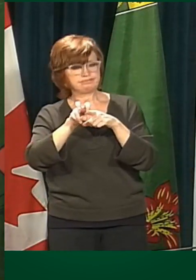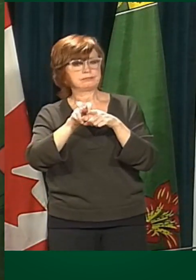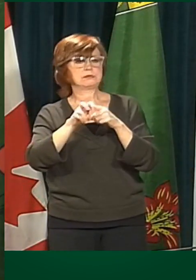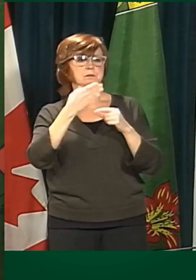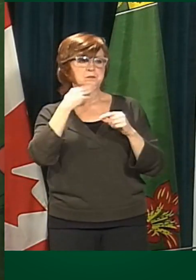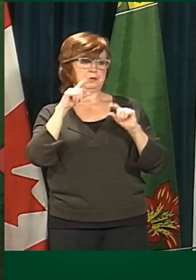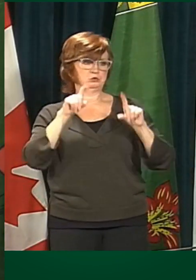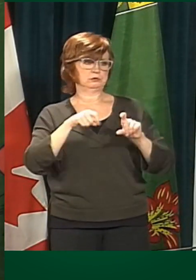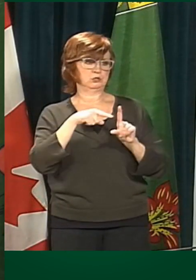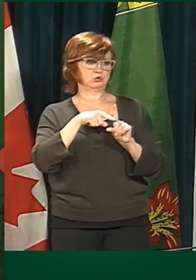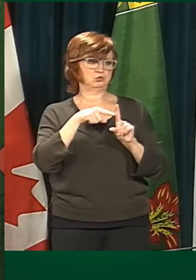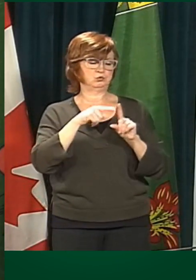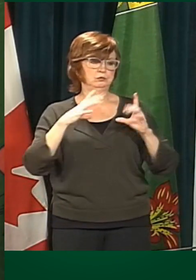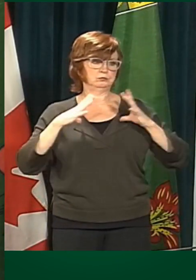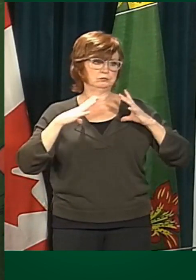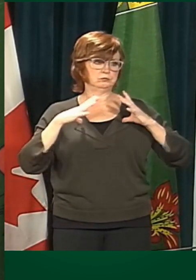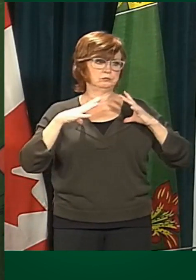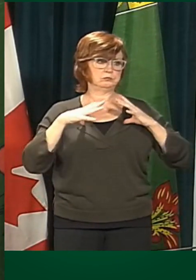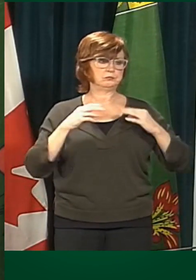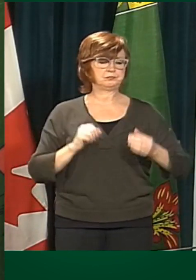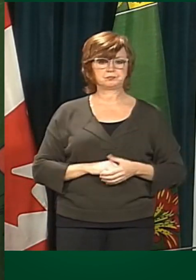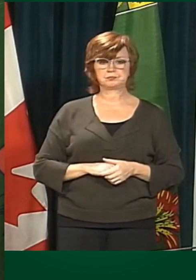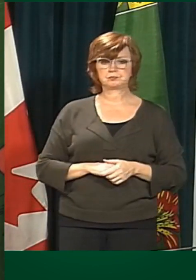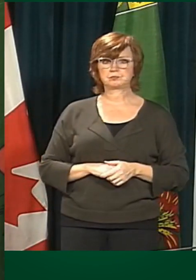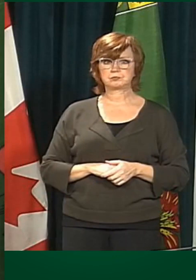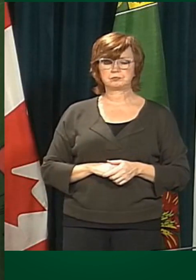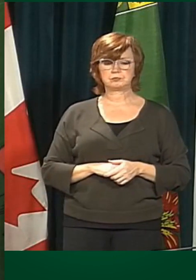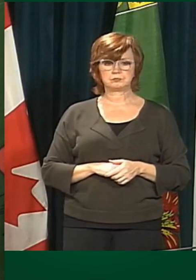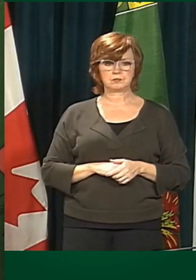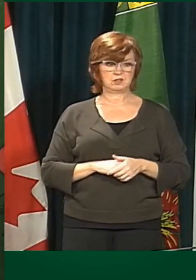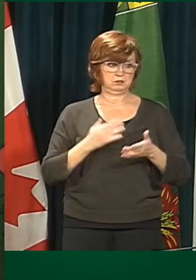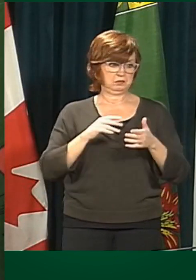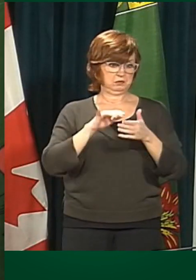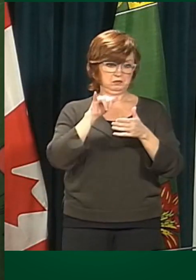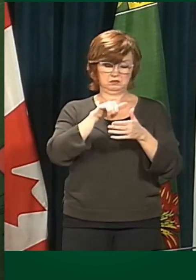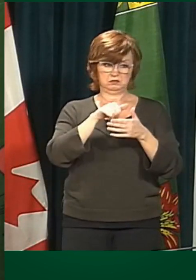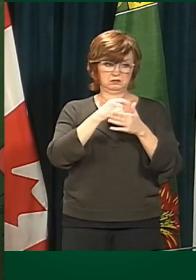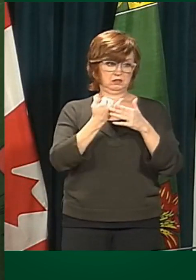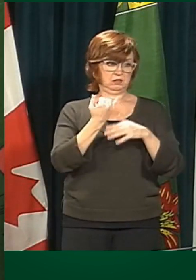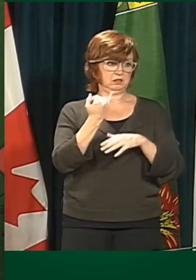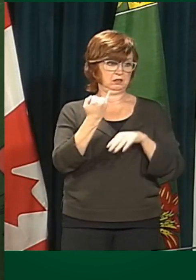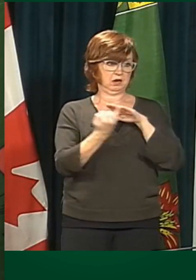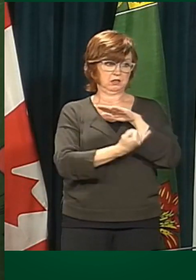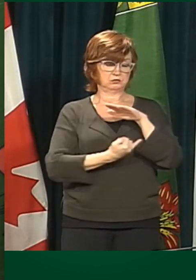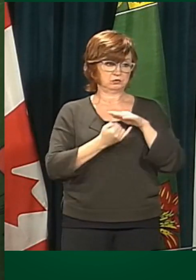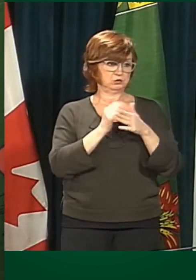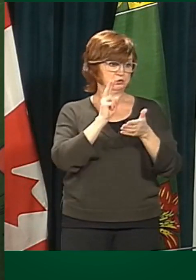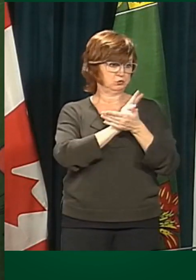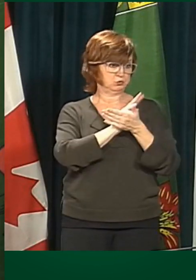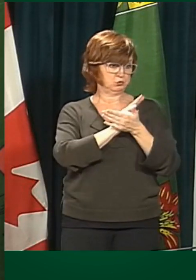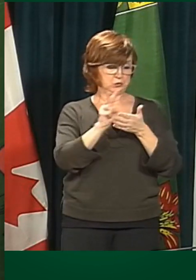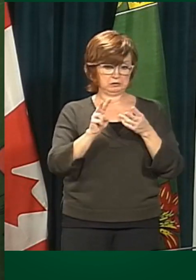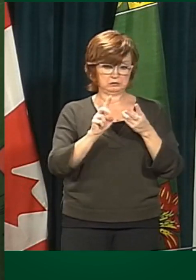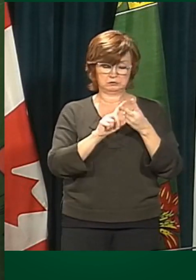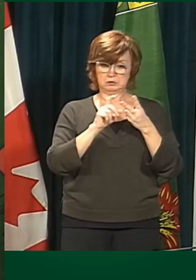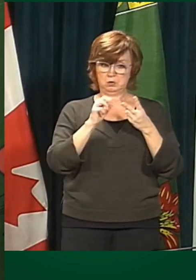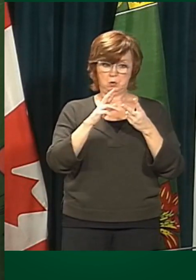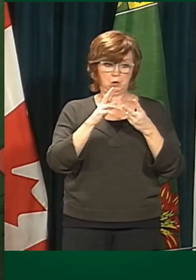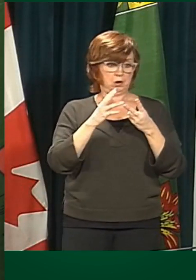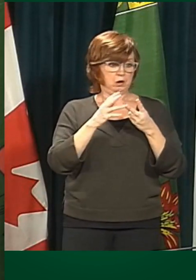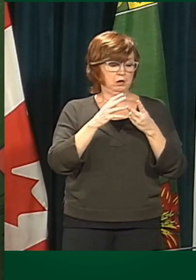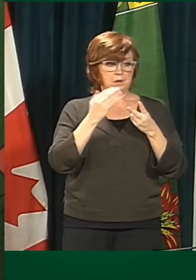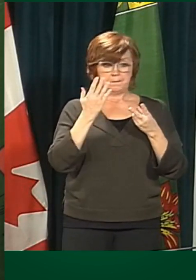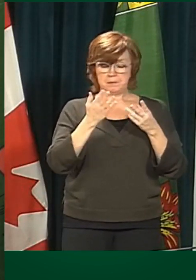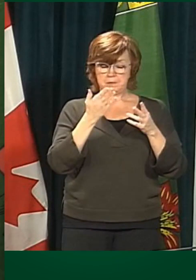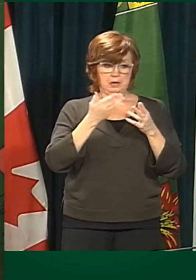some additional precautions that may include self-isolating for 2 weeks or monitoring your health very closely for 2 weeks and those